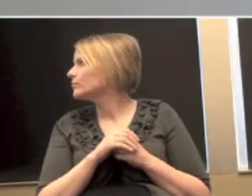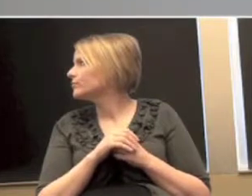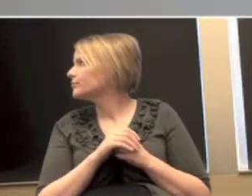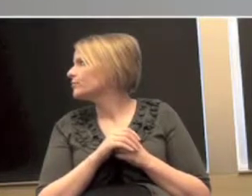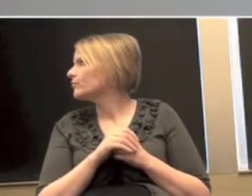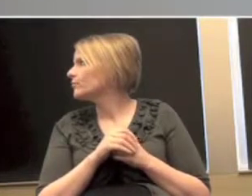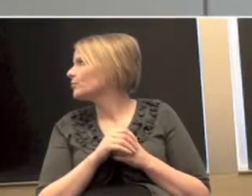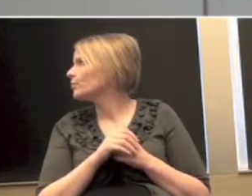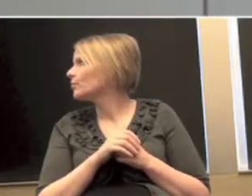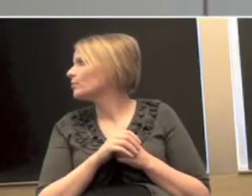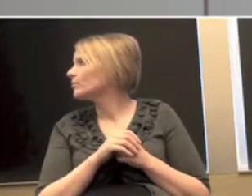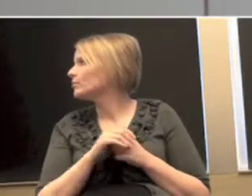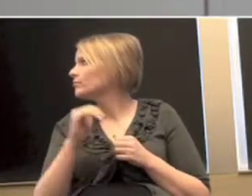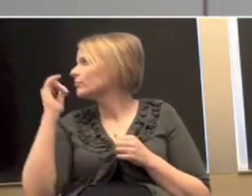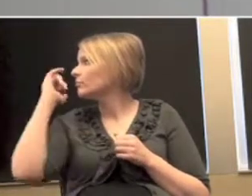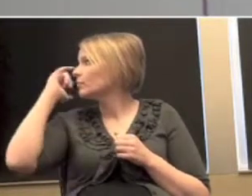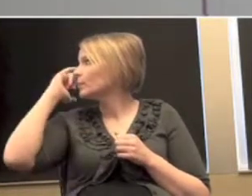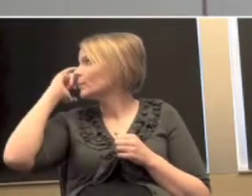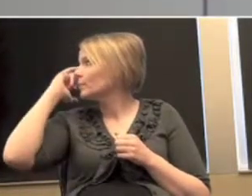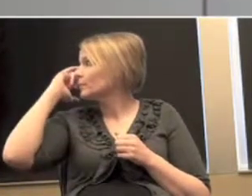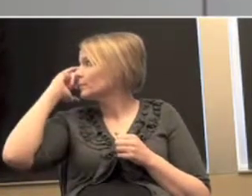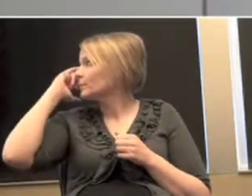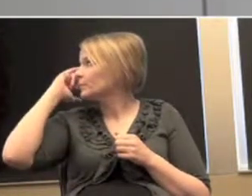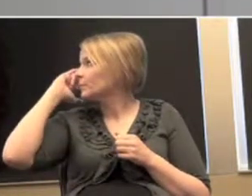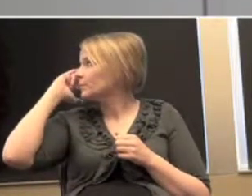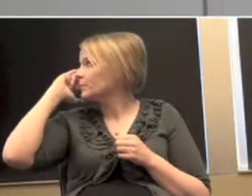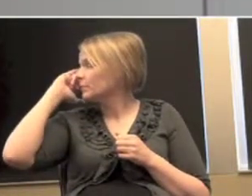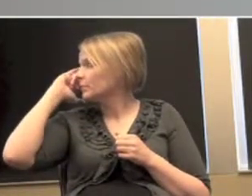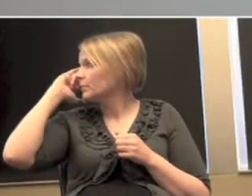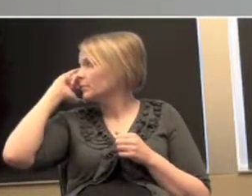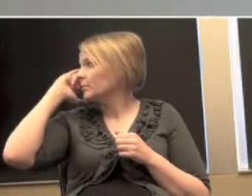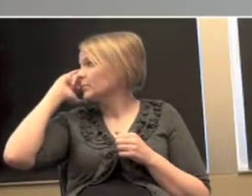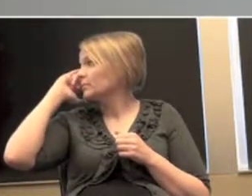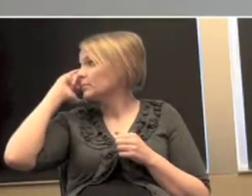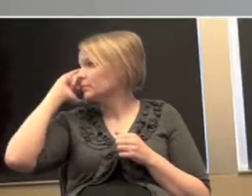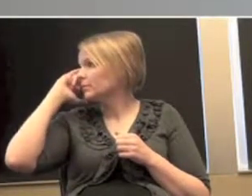Oh, this is the summary one. This probably won't be what I want.